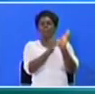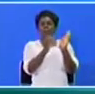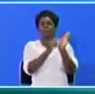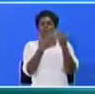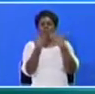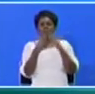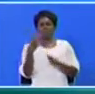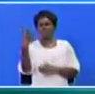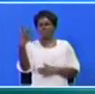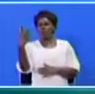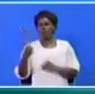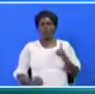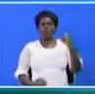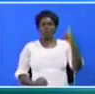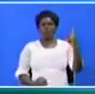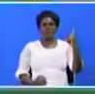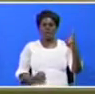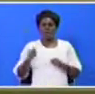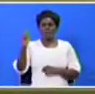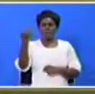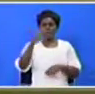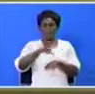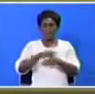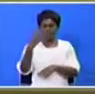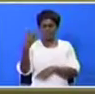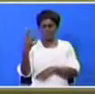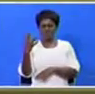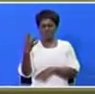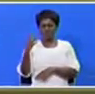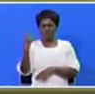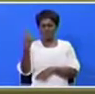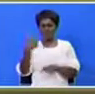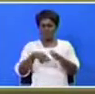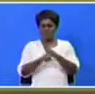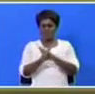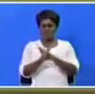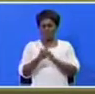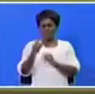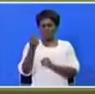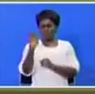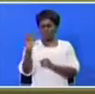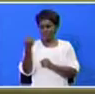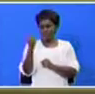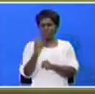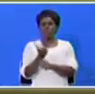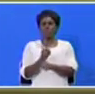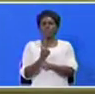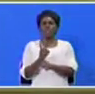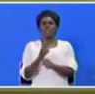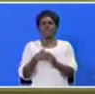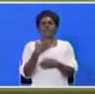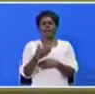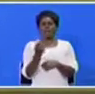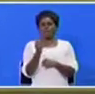ended 4-1 in favor of Starlets. Teresa Egesa of Starlets scored the first goal of the game in the fifth minute. Just after